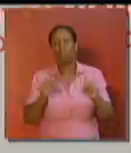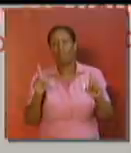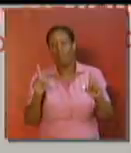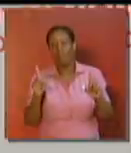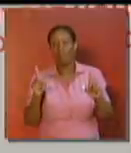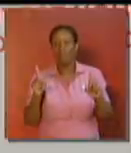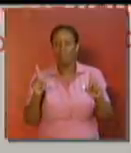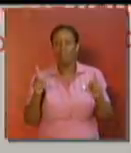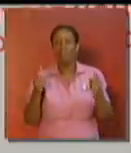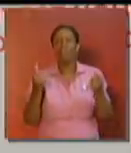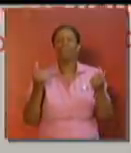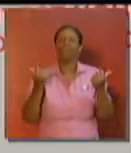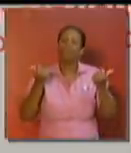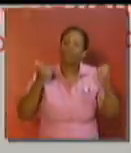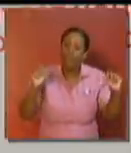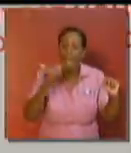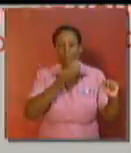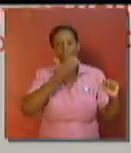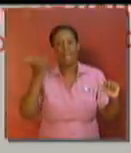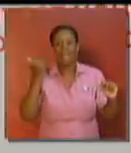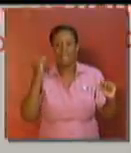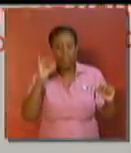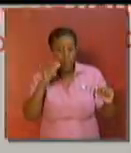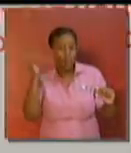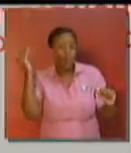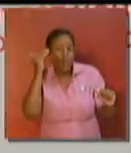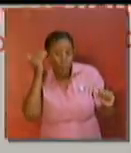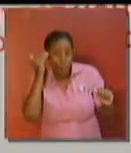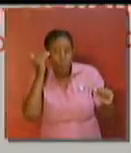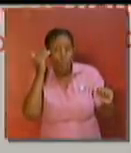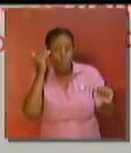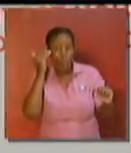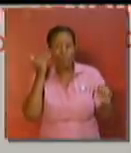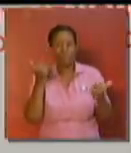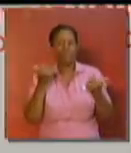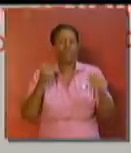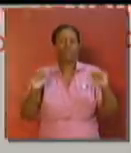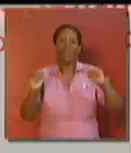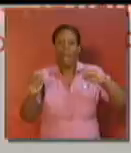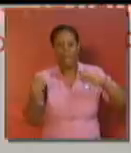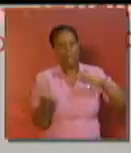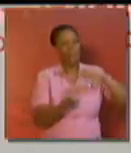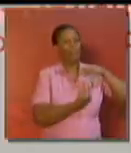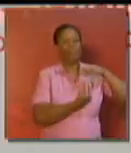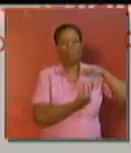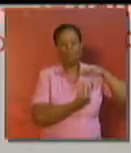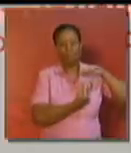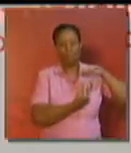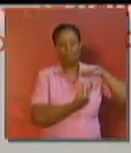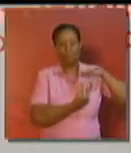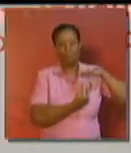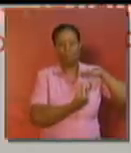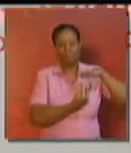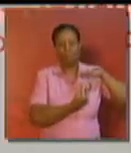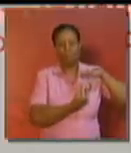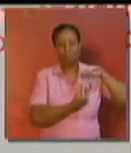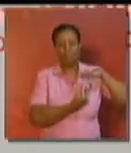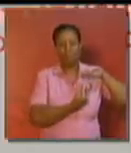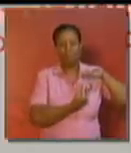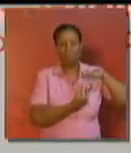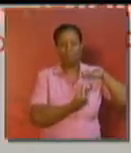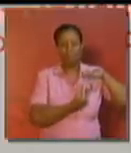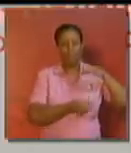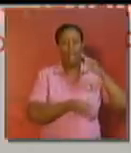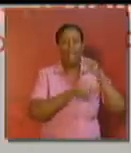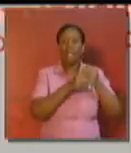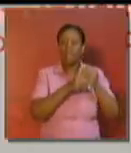can to reduce risk of transmission. While you're in the household, there are the things you can do. Open the windows in the house to improve